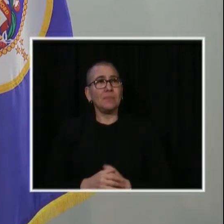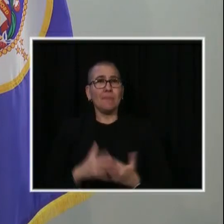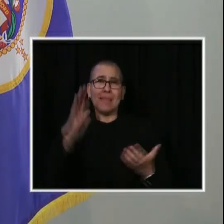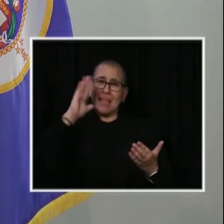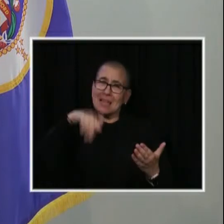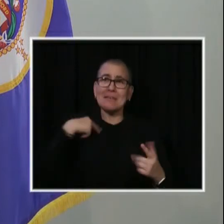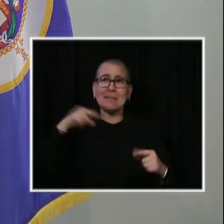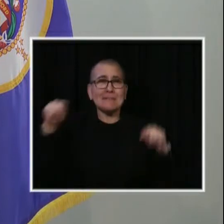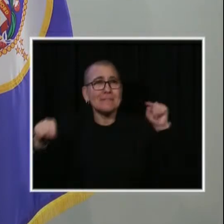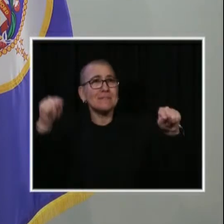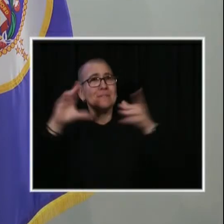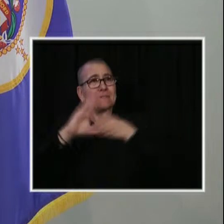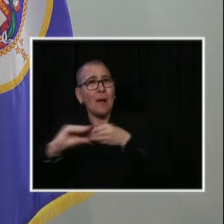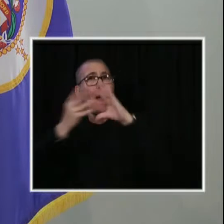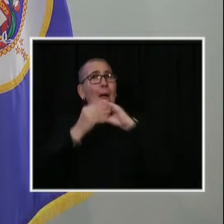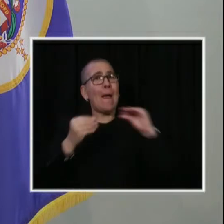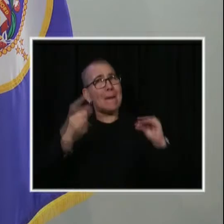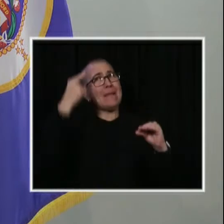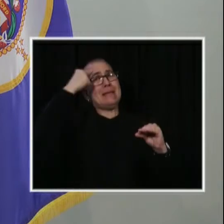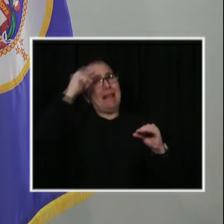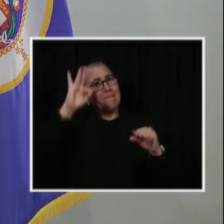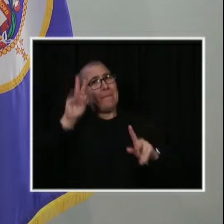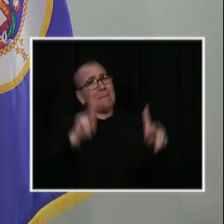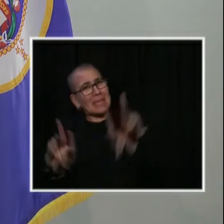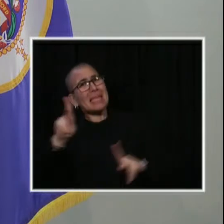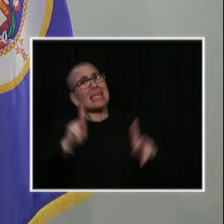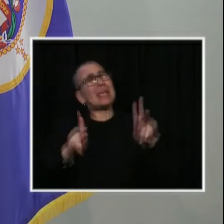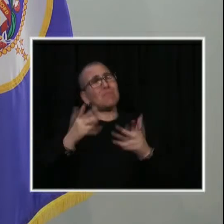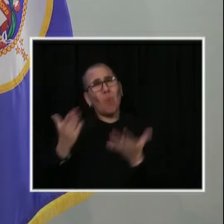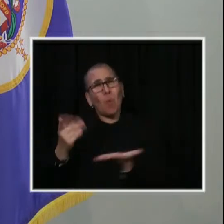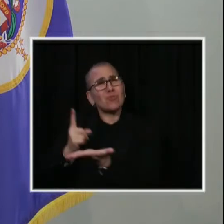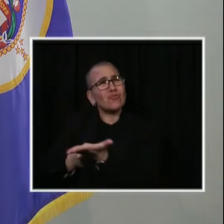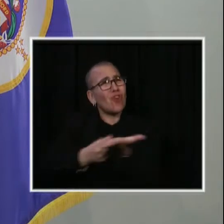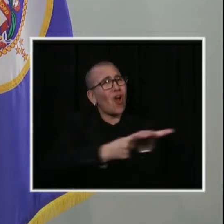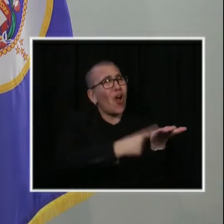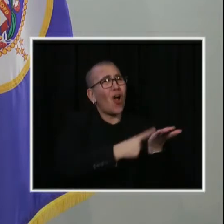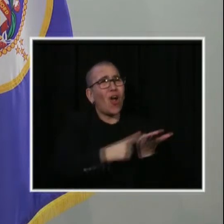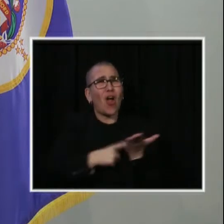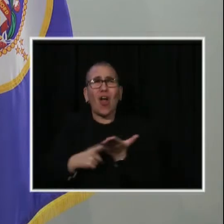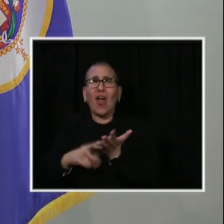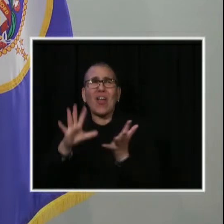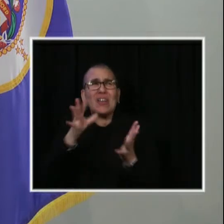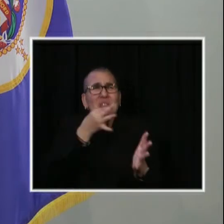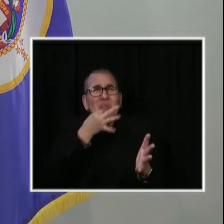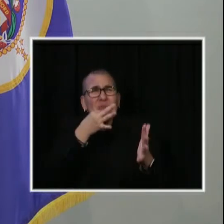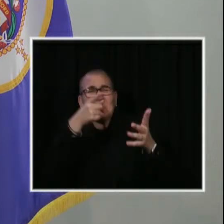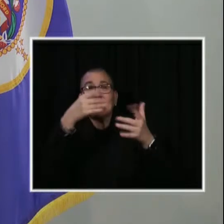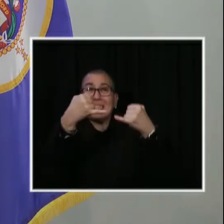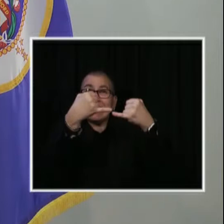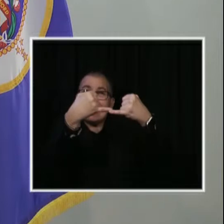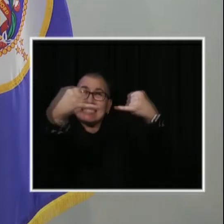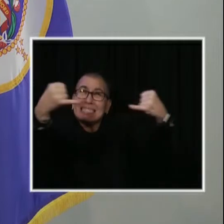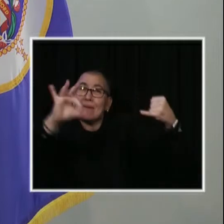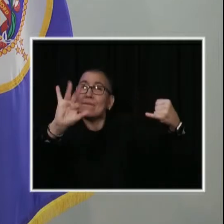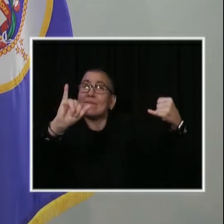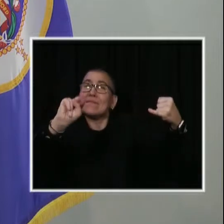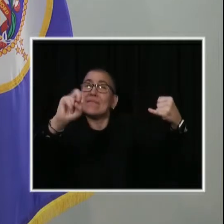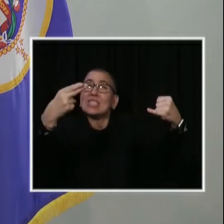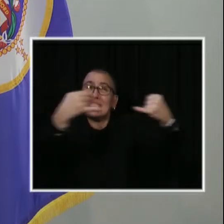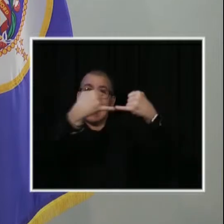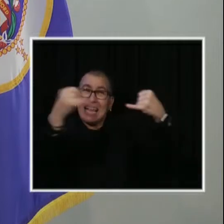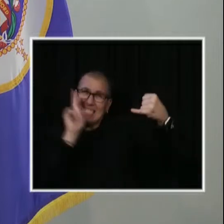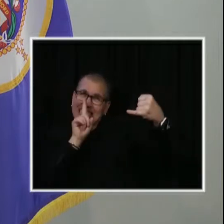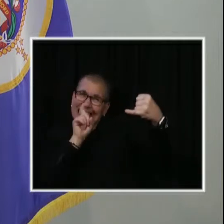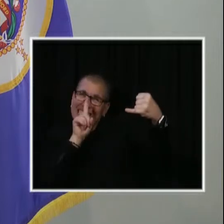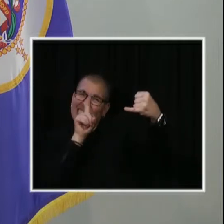our own. And now we're on those final mile or so of this marathon. Let's win this thing. Let's end this strong. Let's recognize that there's